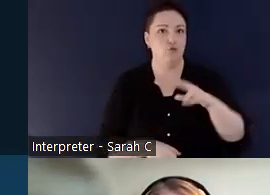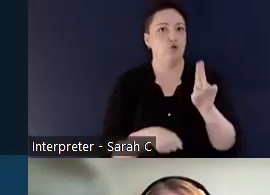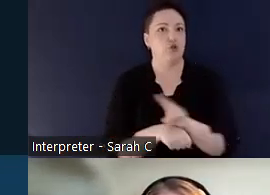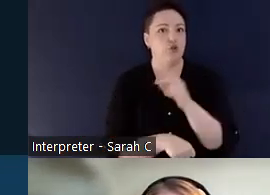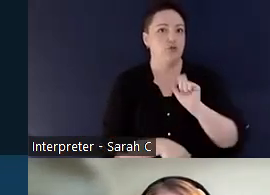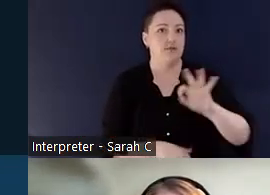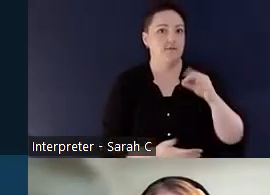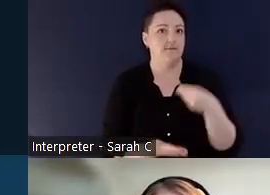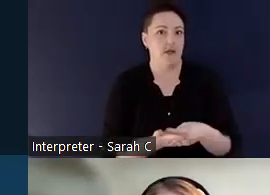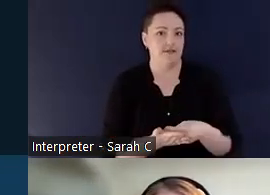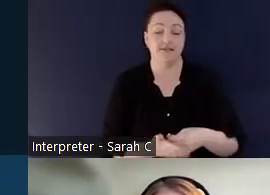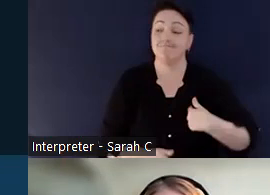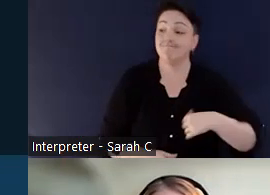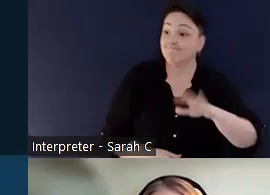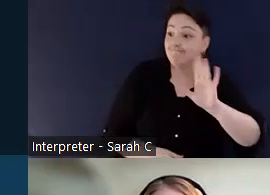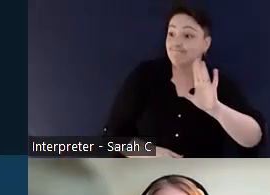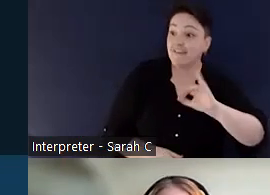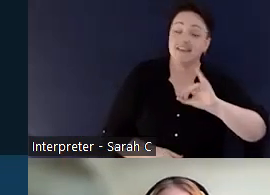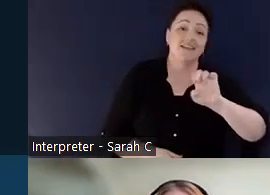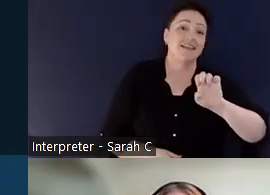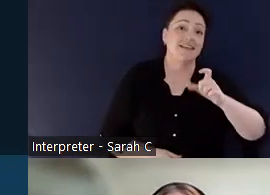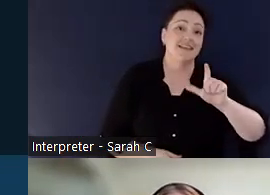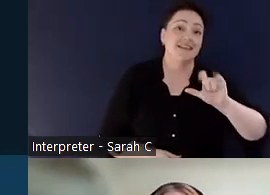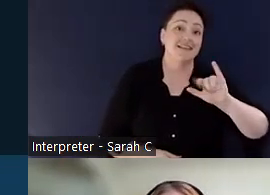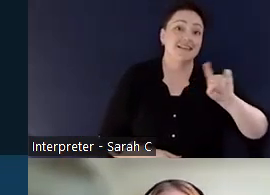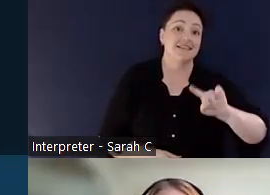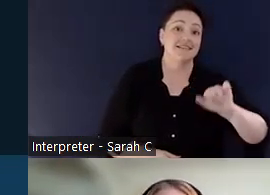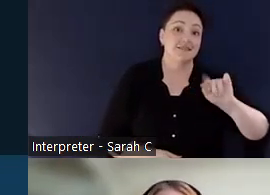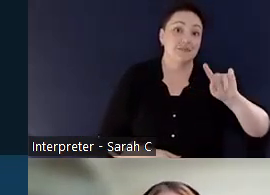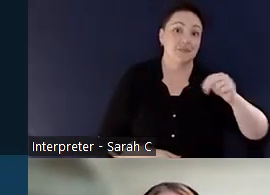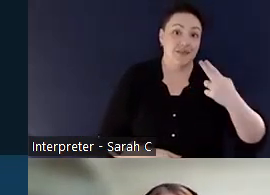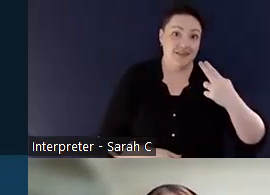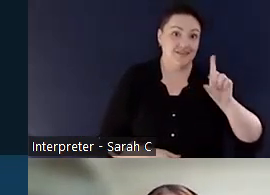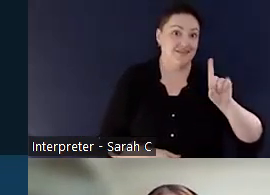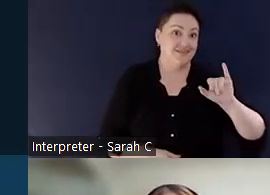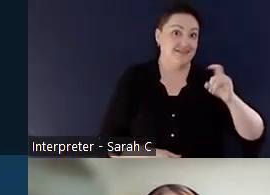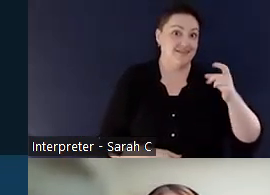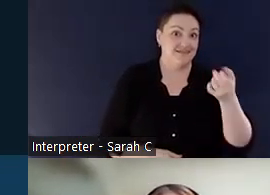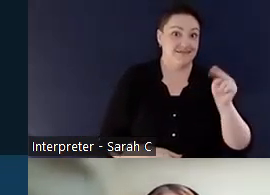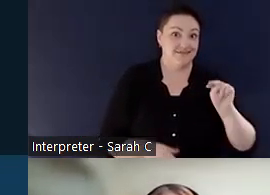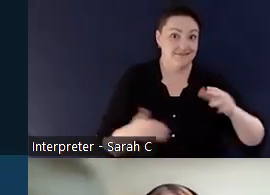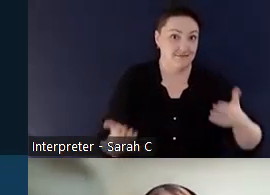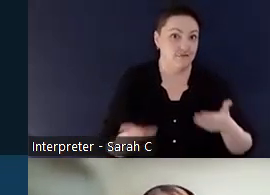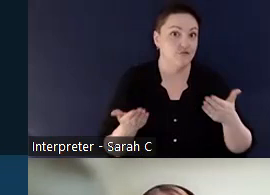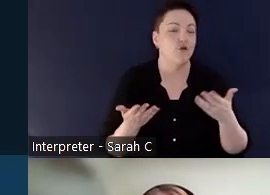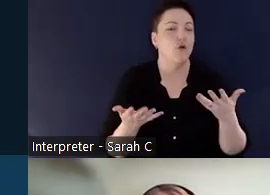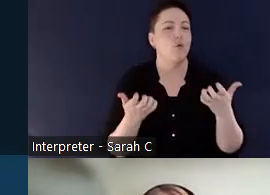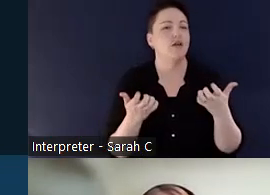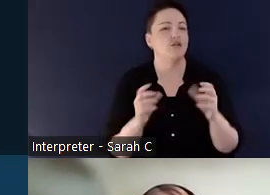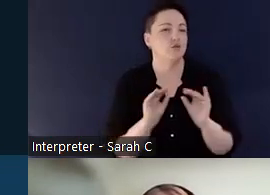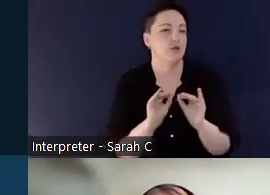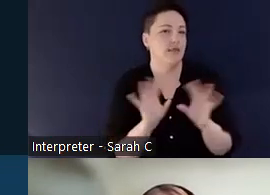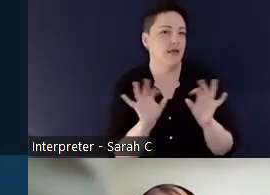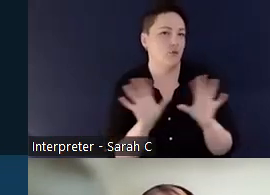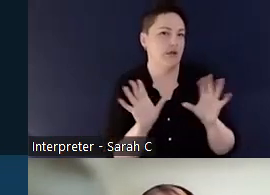Hi, Elizabeth Dixon here. And I just wanted to elaborate a little bit. Maybe I just need a little bit more clarity on the